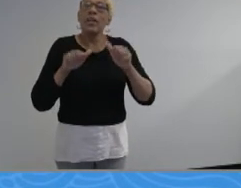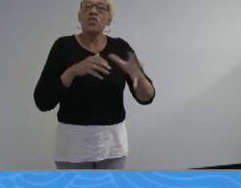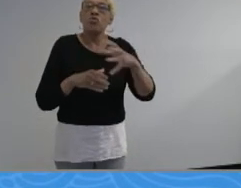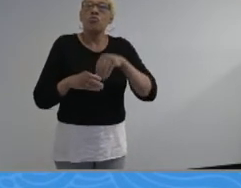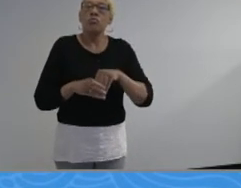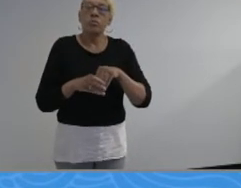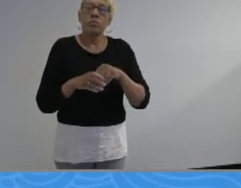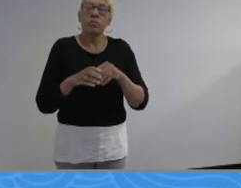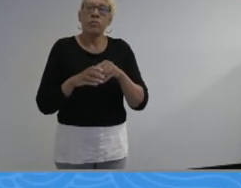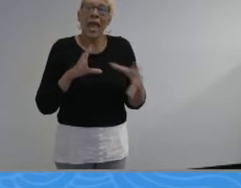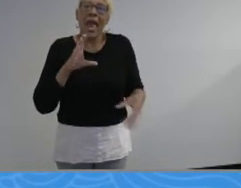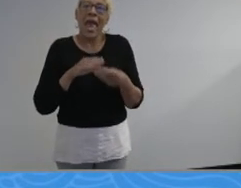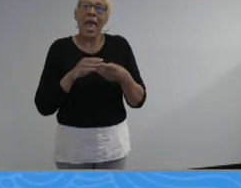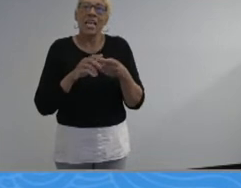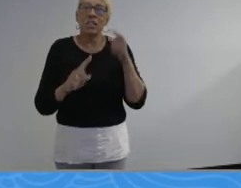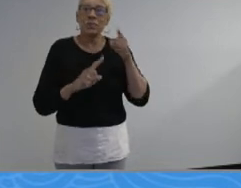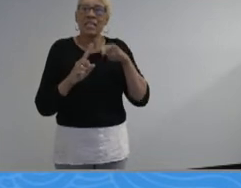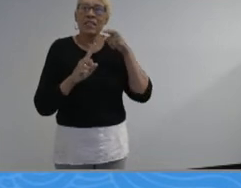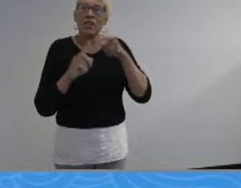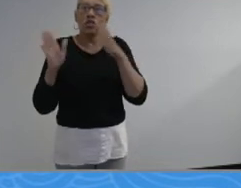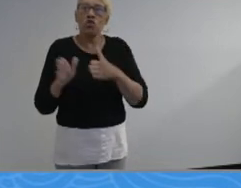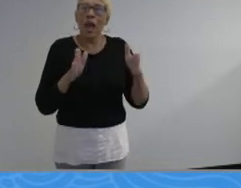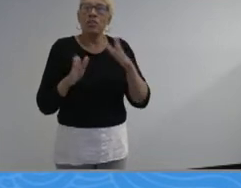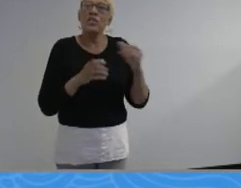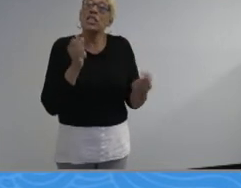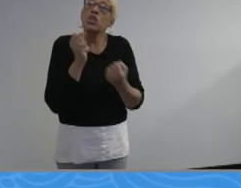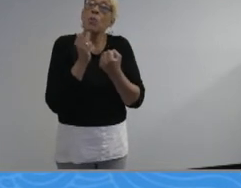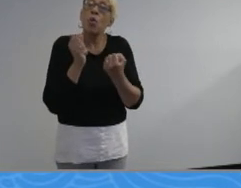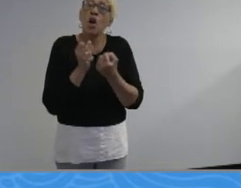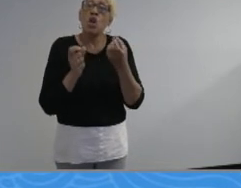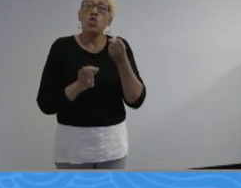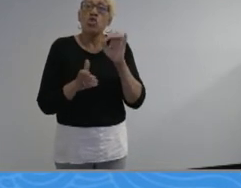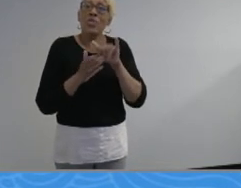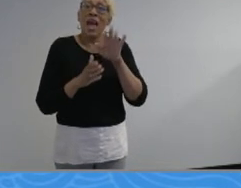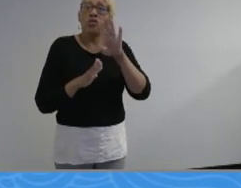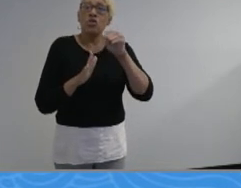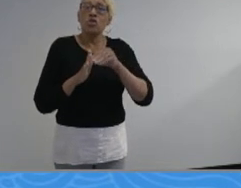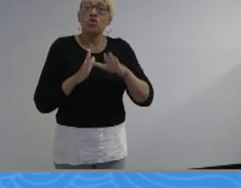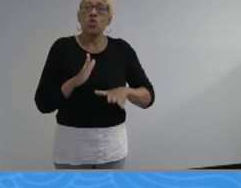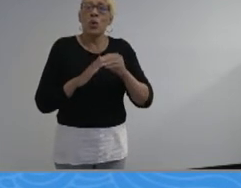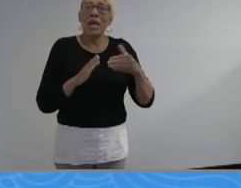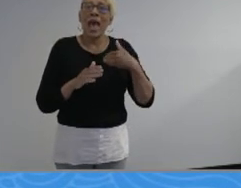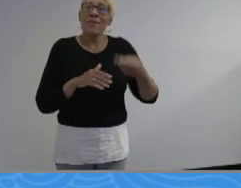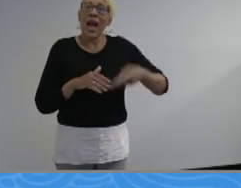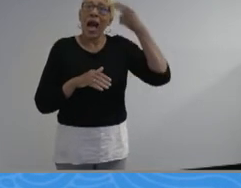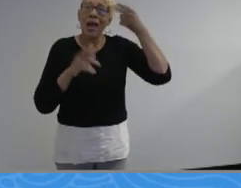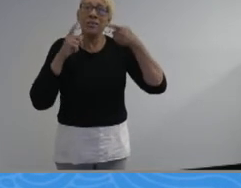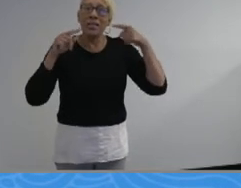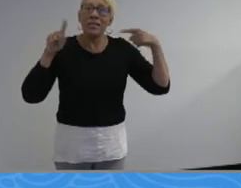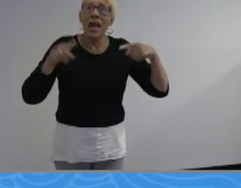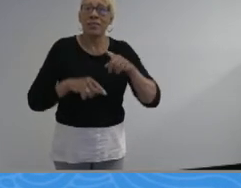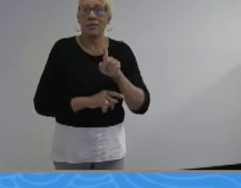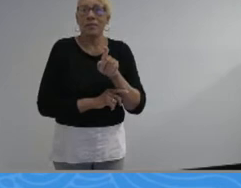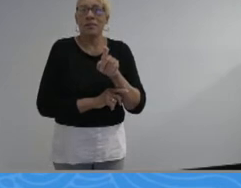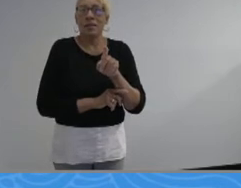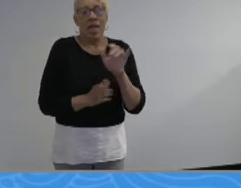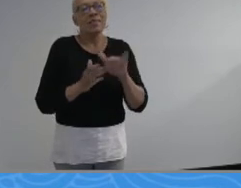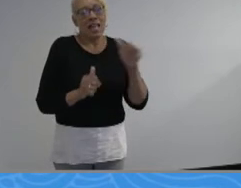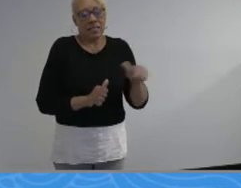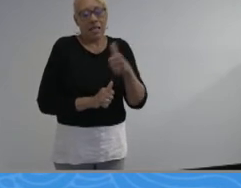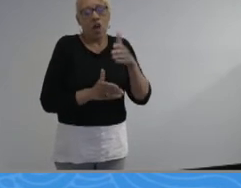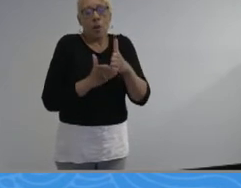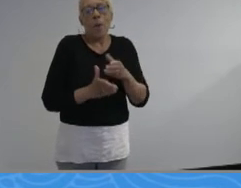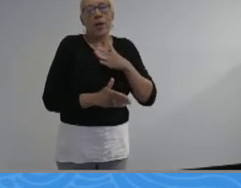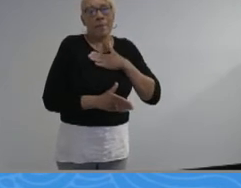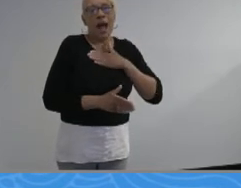and specific strategies and supports so that your child has high success? That's the other part of my job, which I